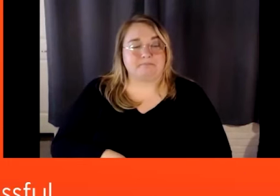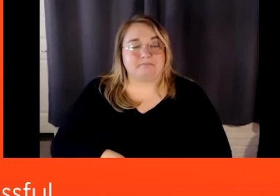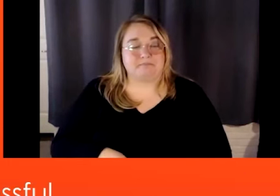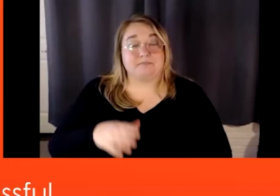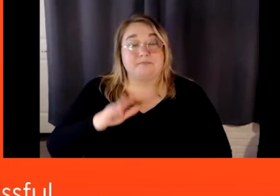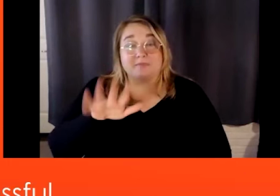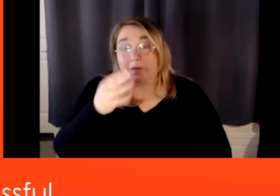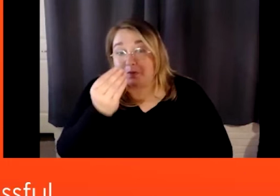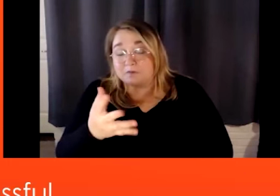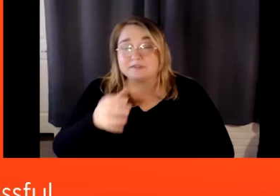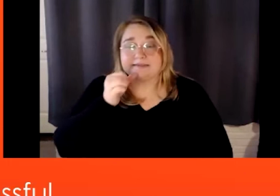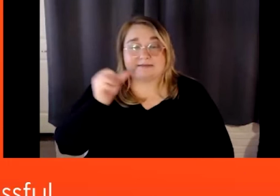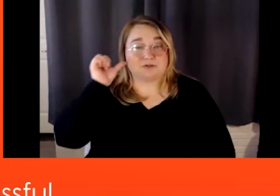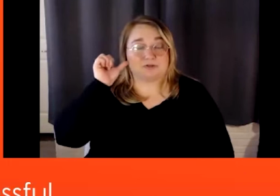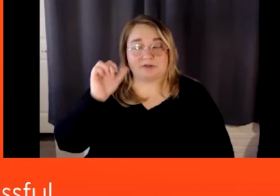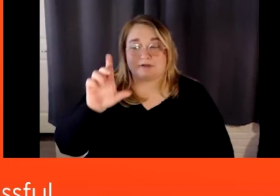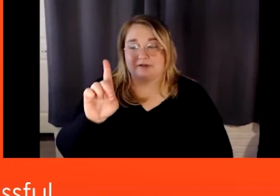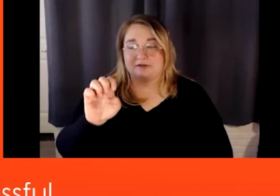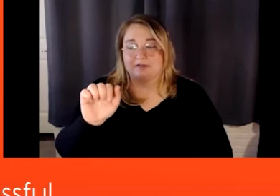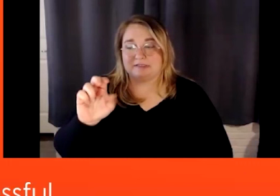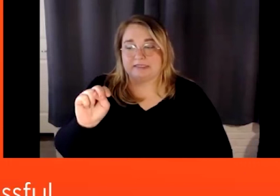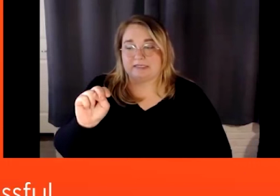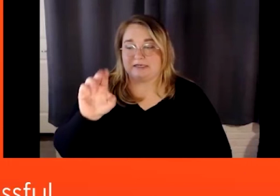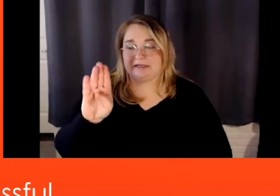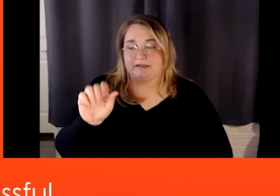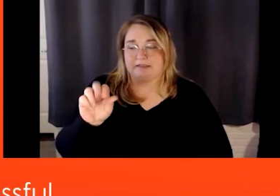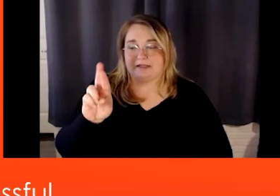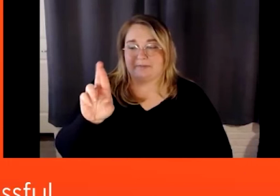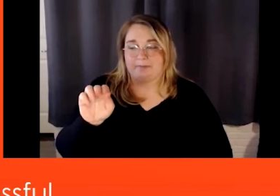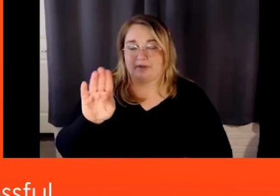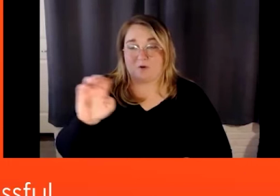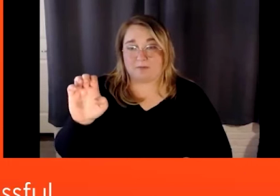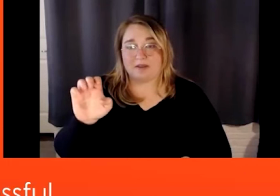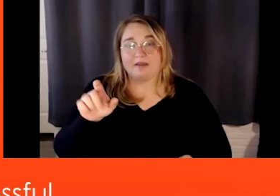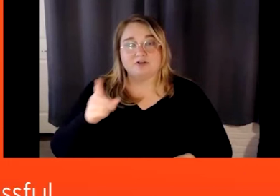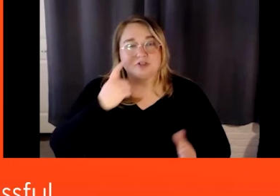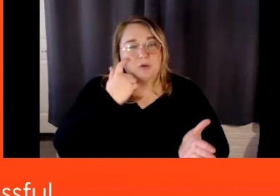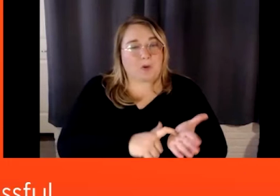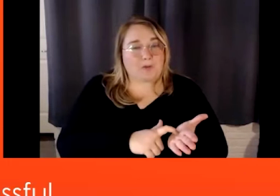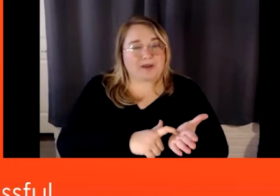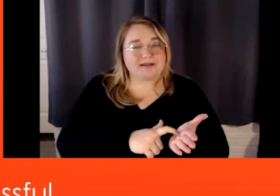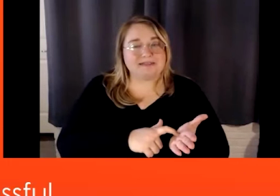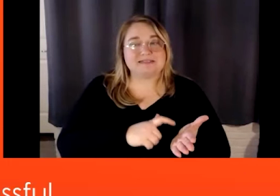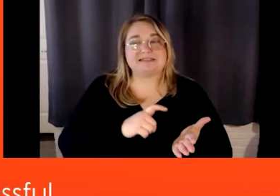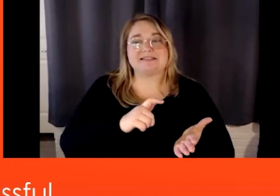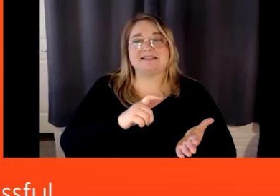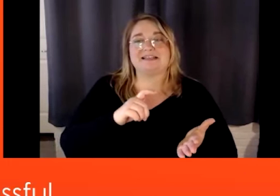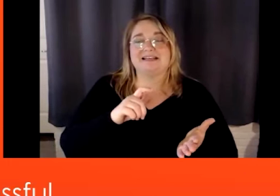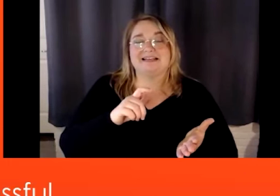Dean Barabee, she caught one of my slides where I had inserted CBD as in